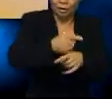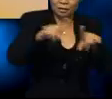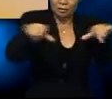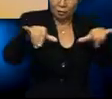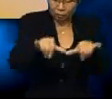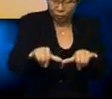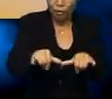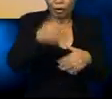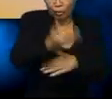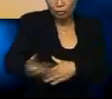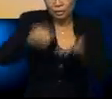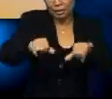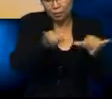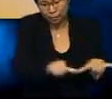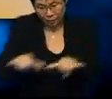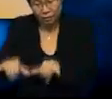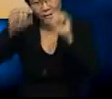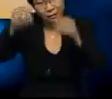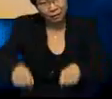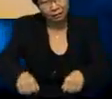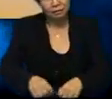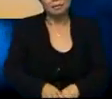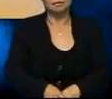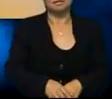right tools, any object can be measured.